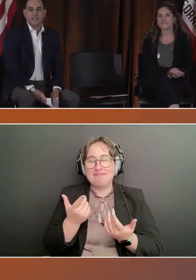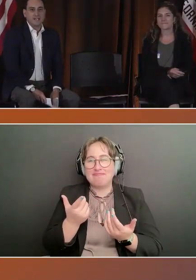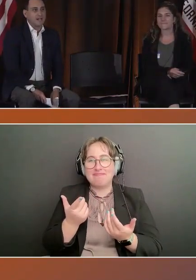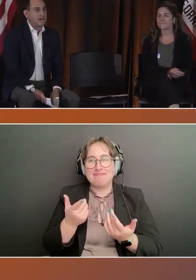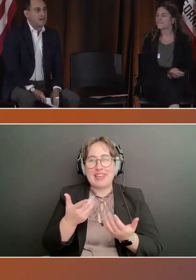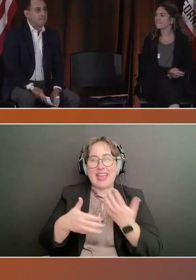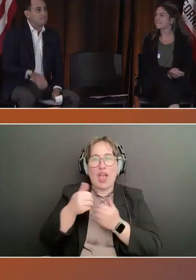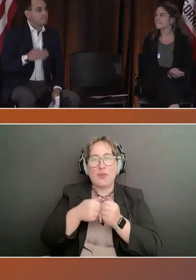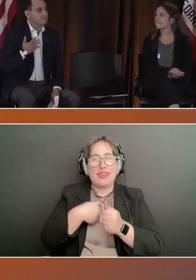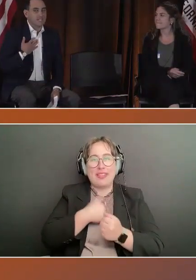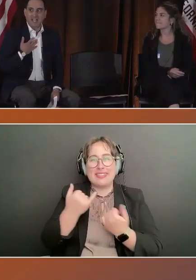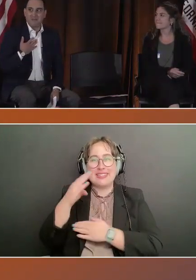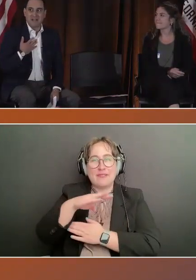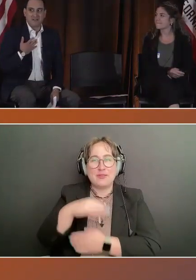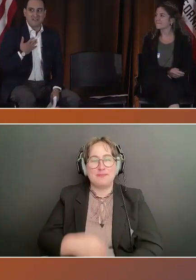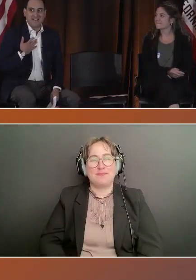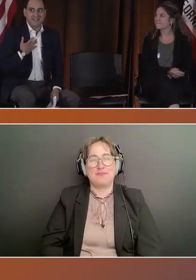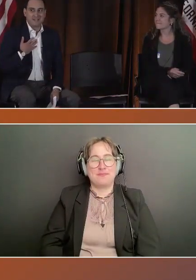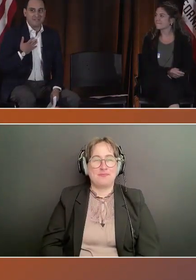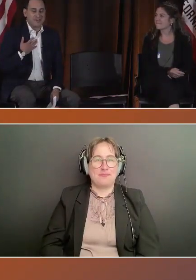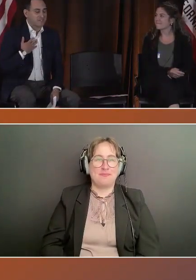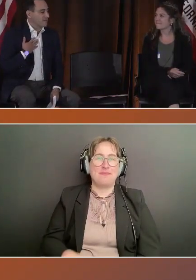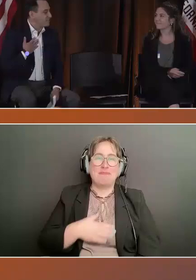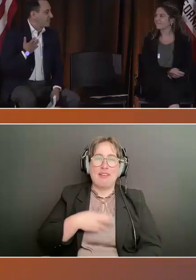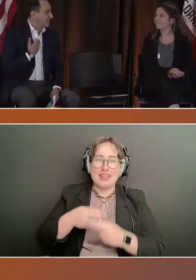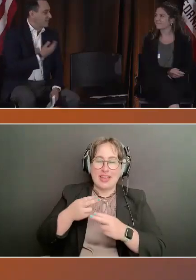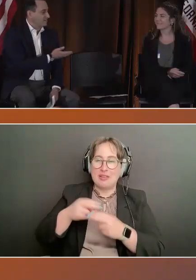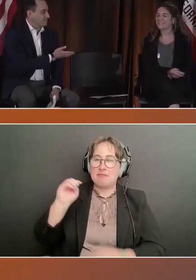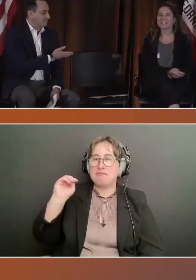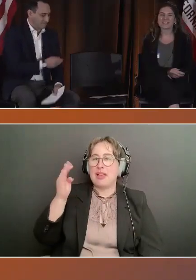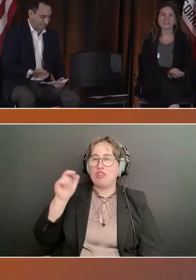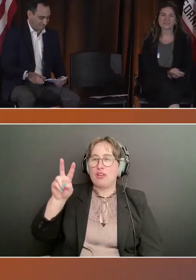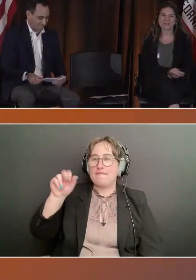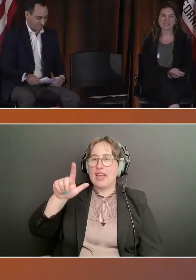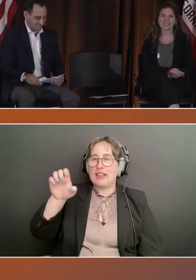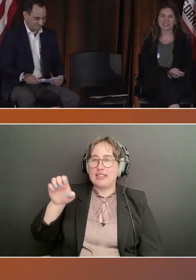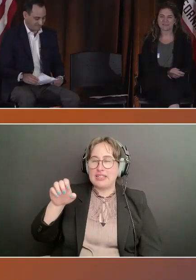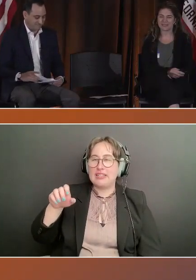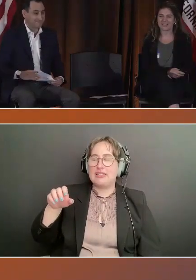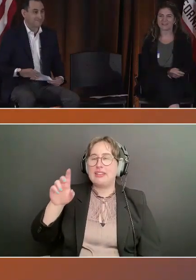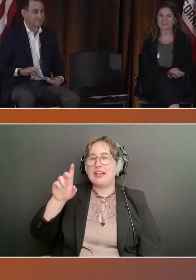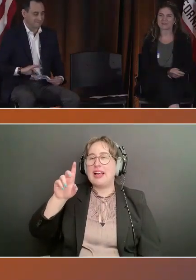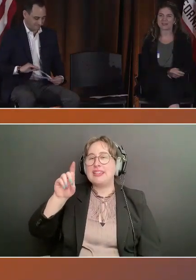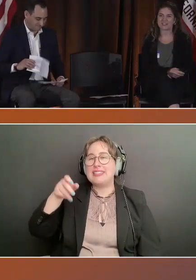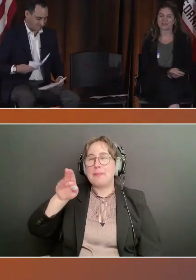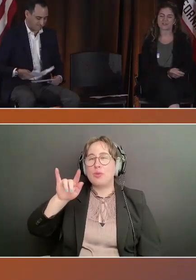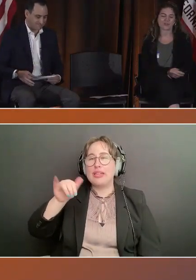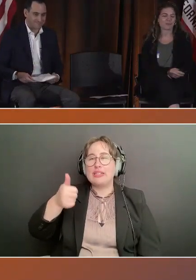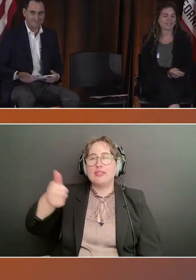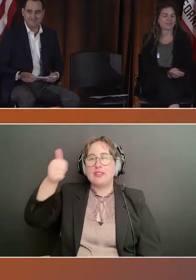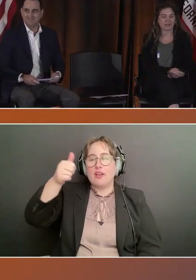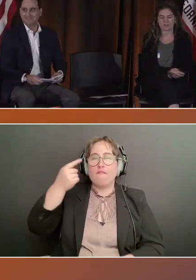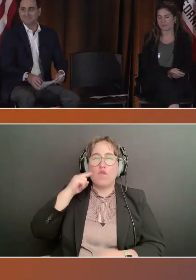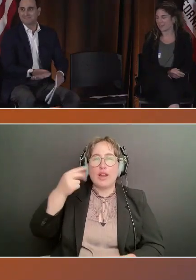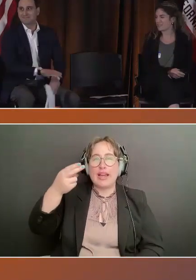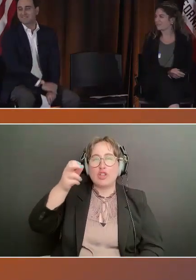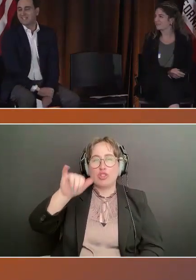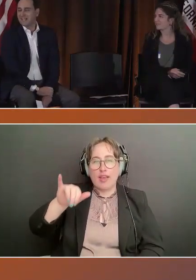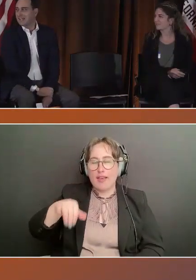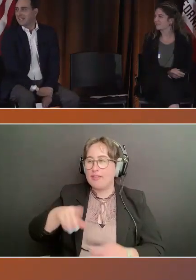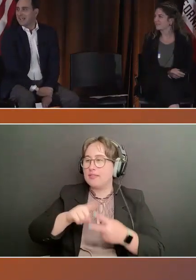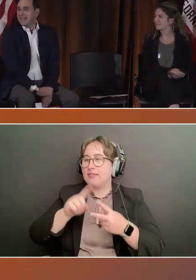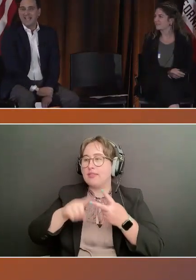us. Again, Michael Valley, Deputy Director, HCAI. Tara Zamanjic, Chief Planning Officer, Branch Chief over our Planning and Management